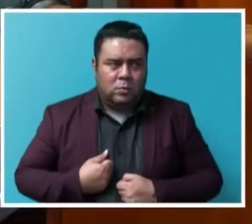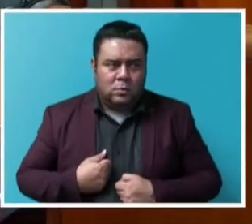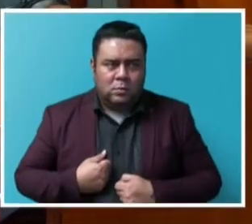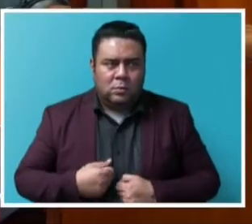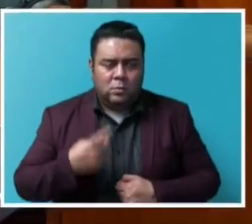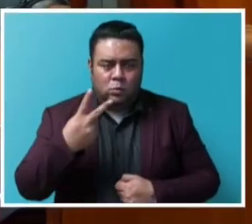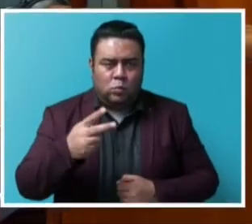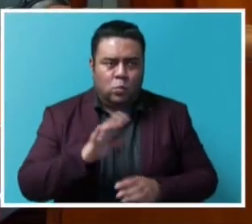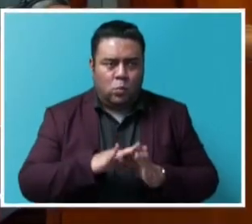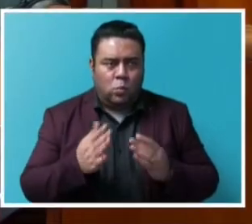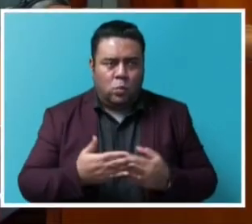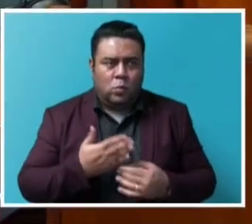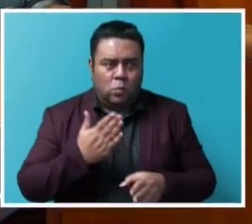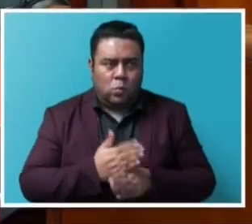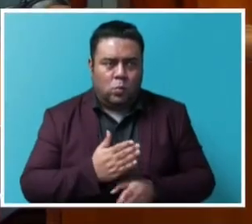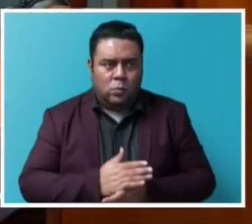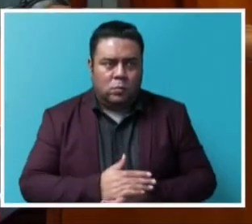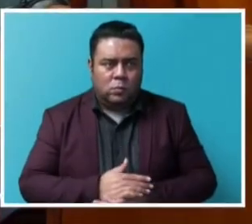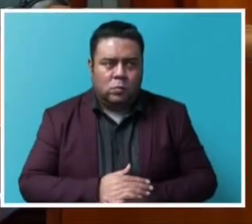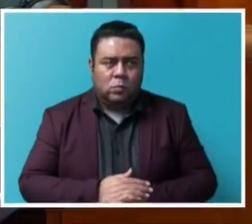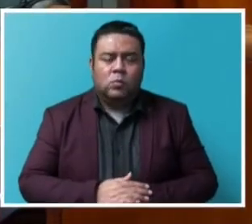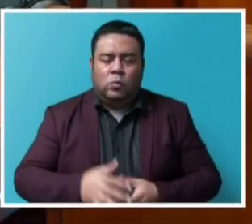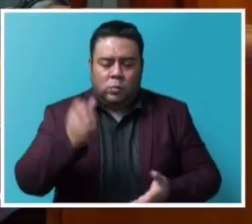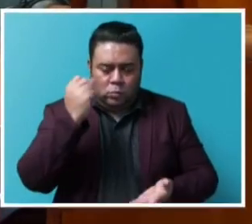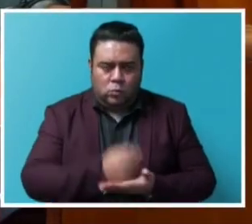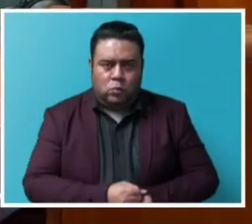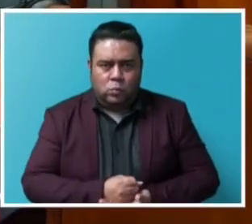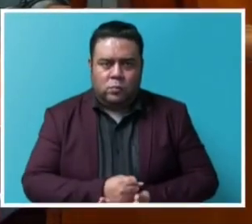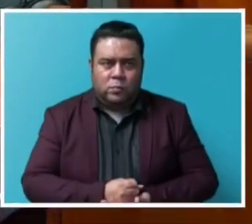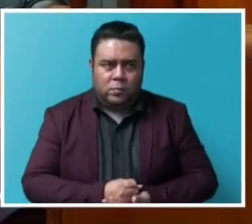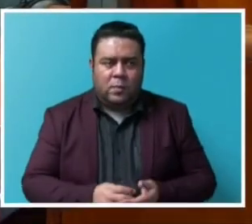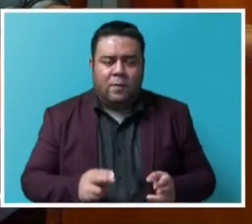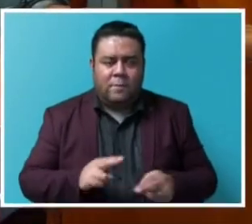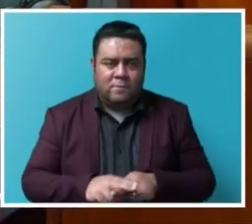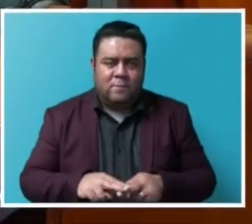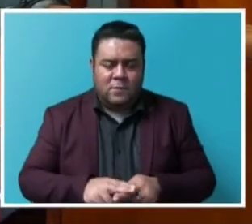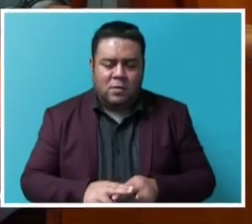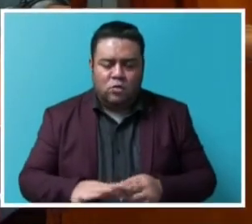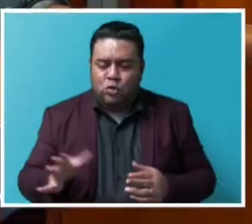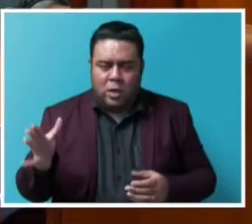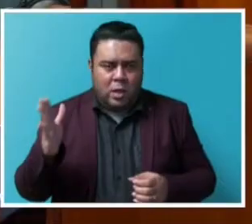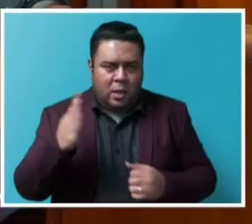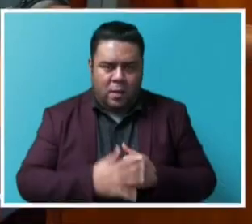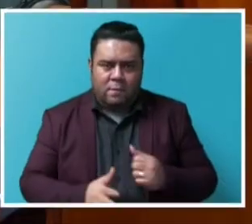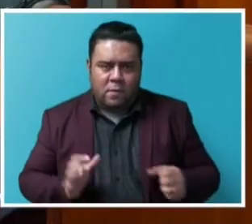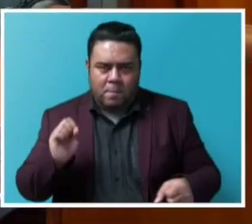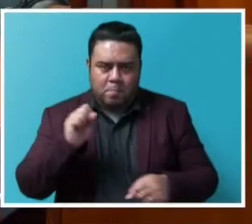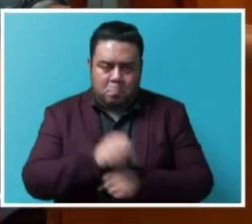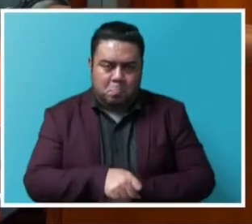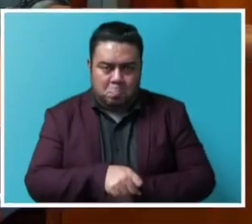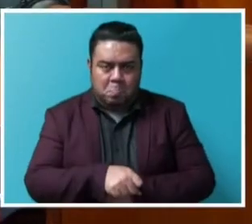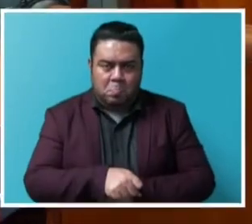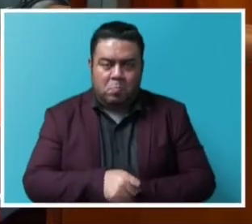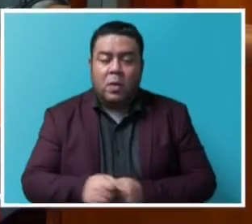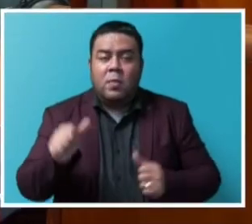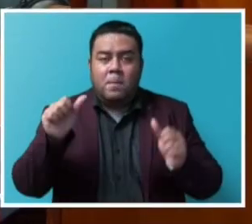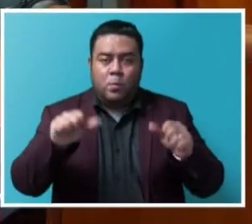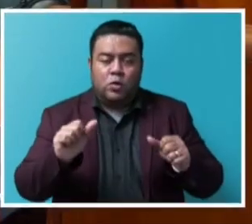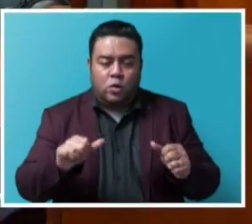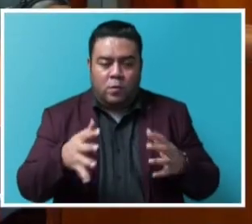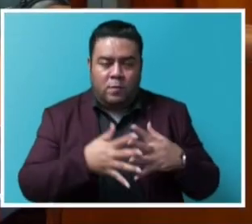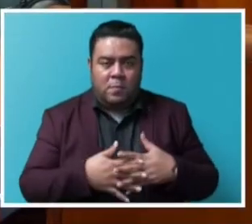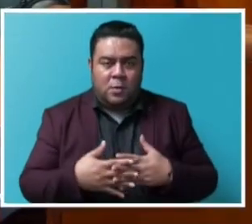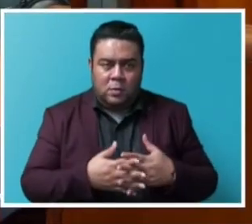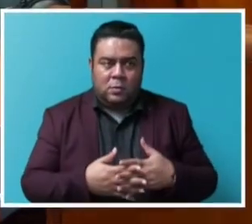world wars to ensure that Fiji was never conquered. The President of the United States